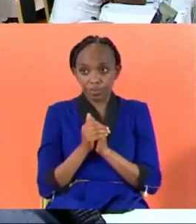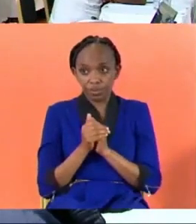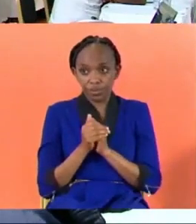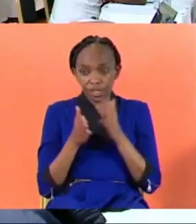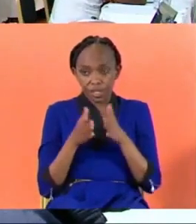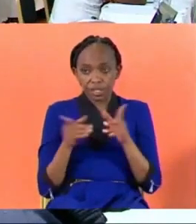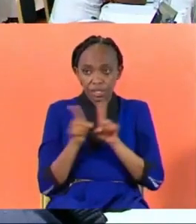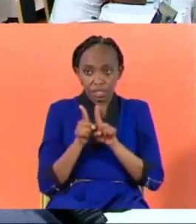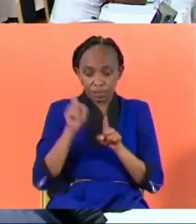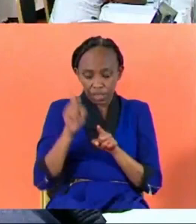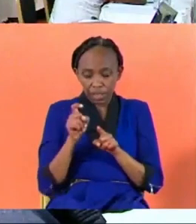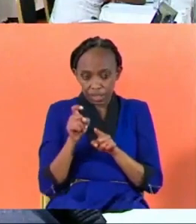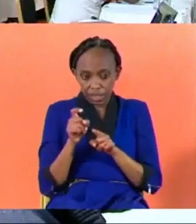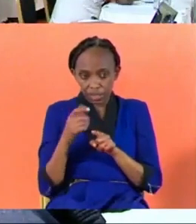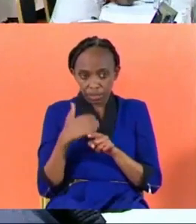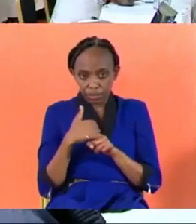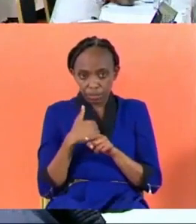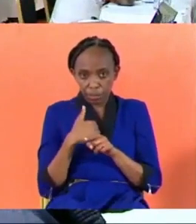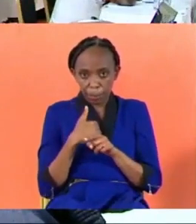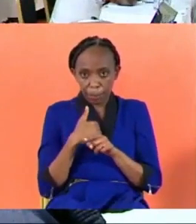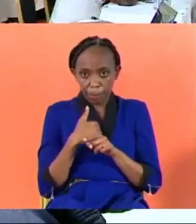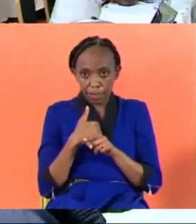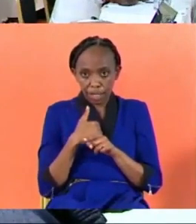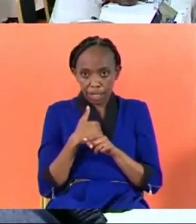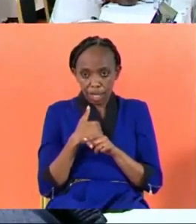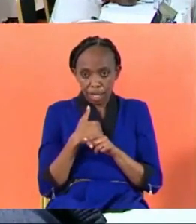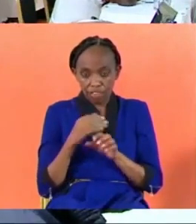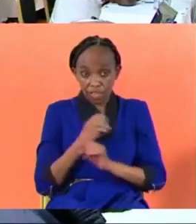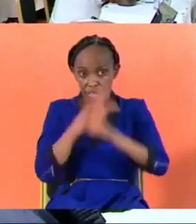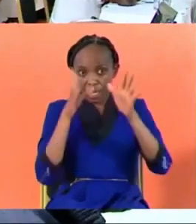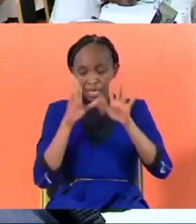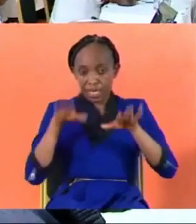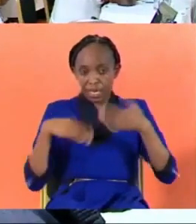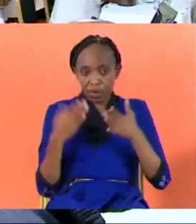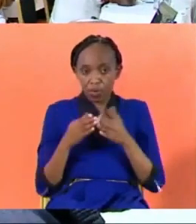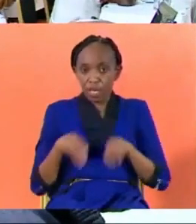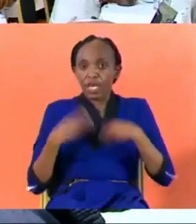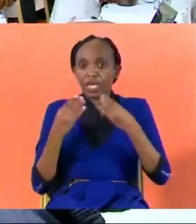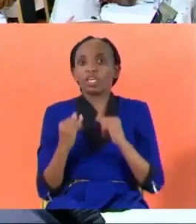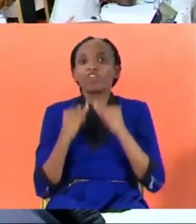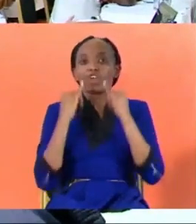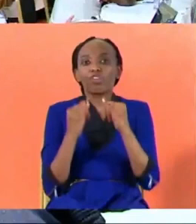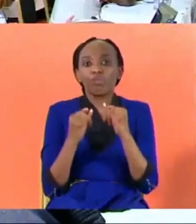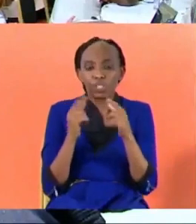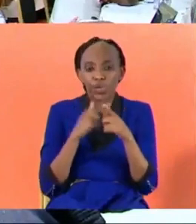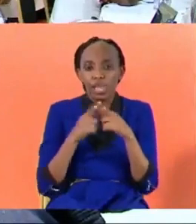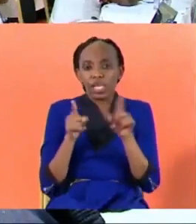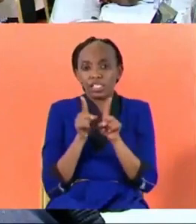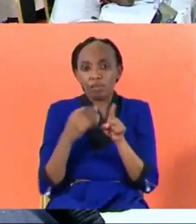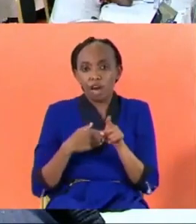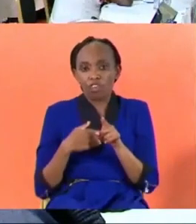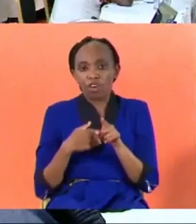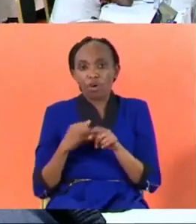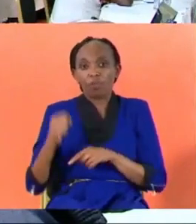And this also leads to inaccuracies in reporting and inaccuracies in how we disseminate information. And then there's also the risk of